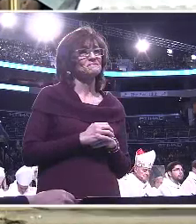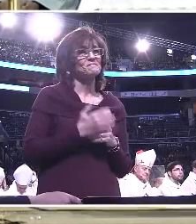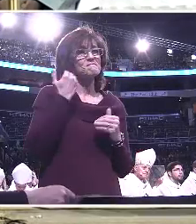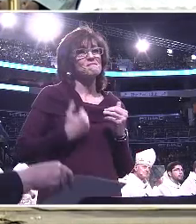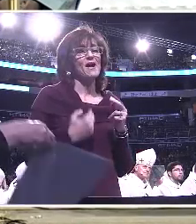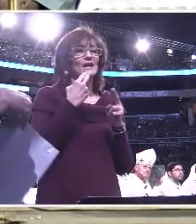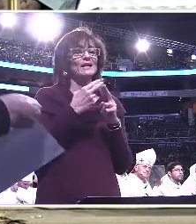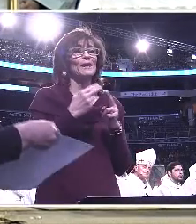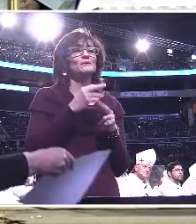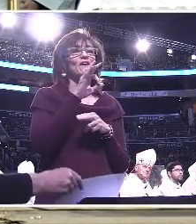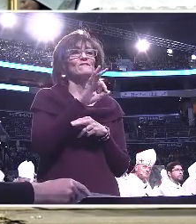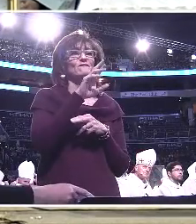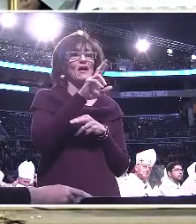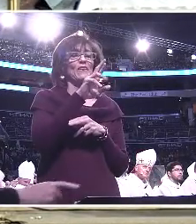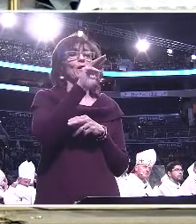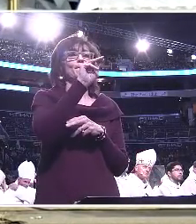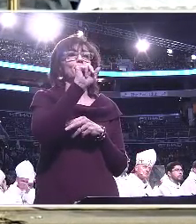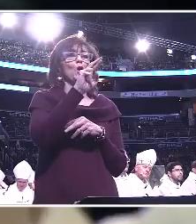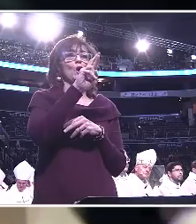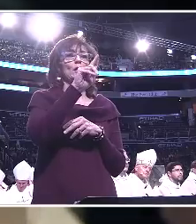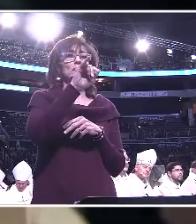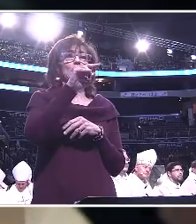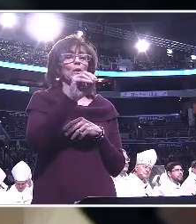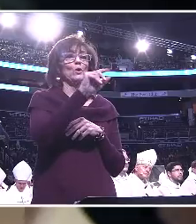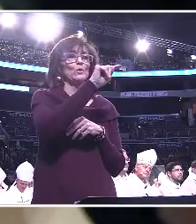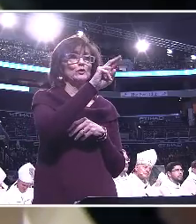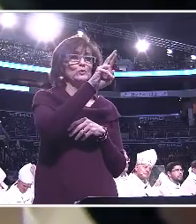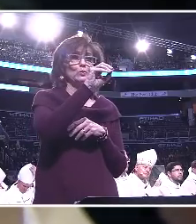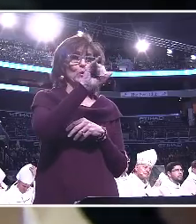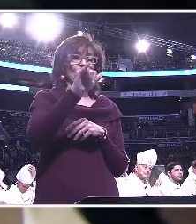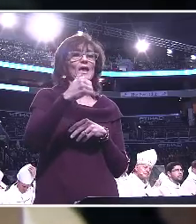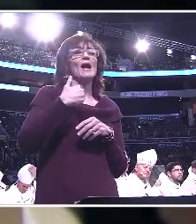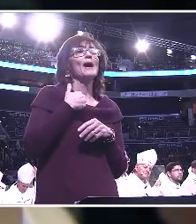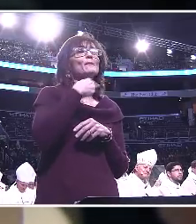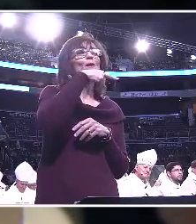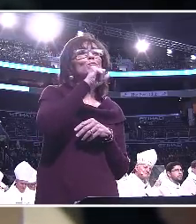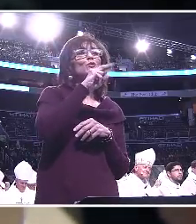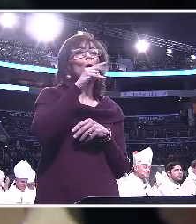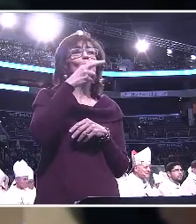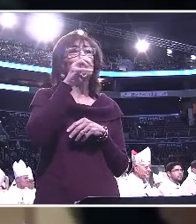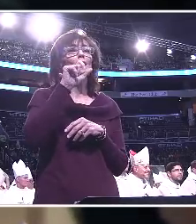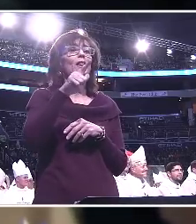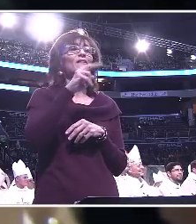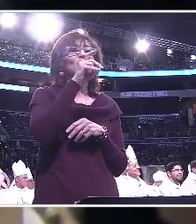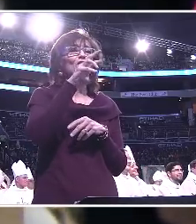My name is Father Martino Choi, and I am the parochial vicar at St. Patrick's Parish in Rockville, Maryland. And